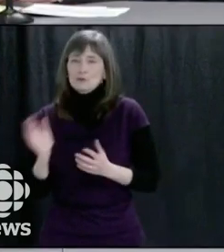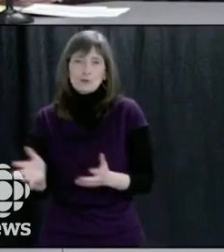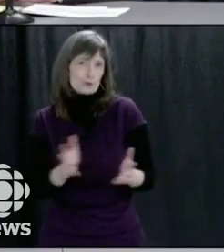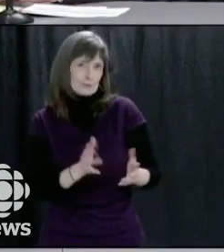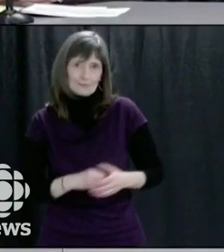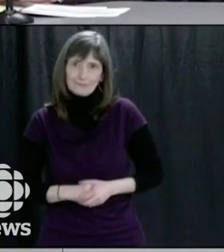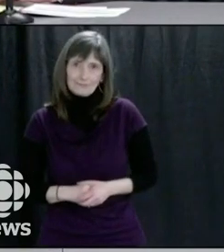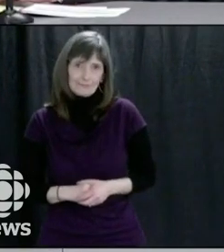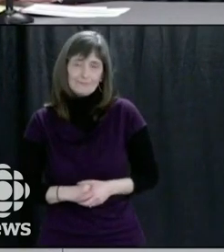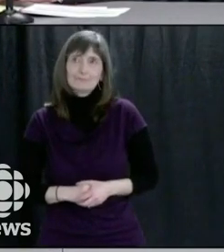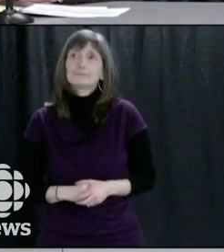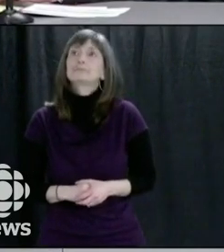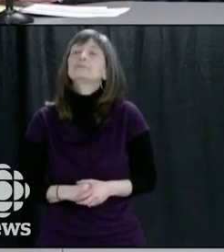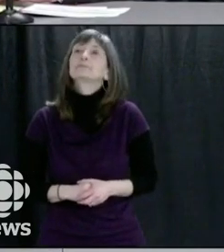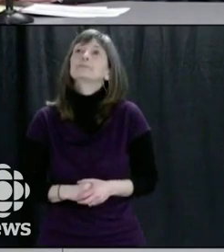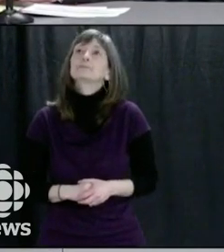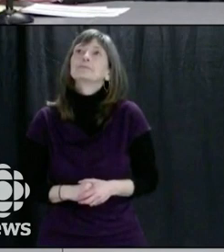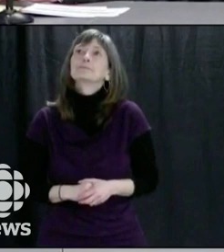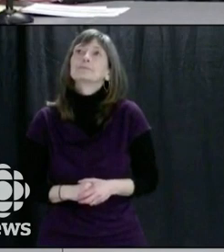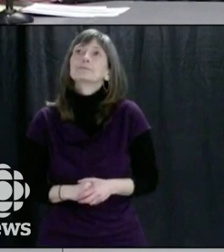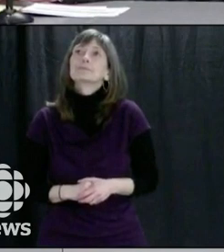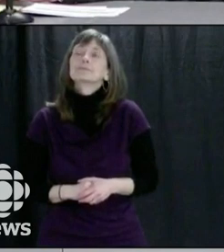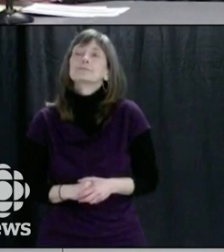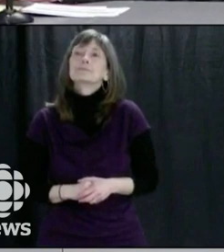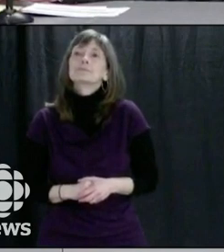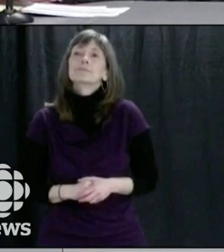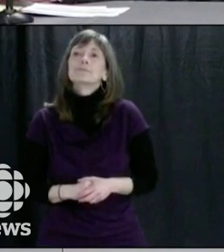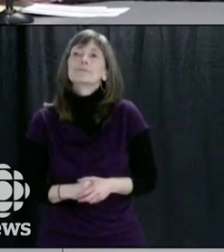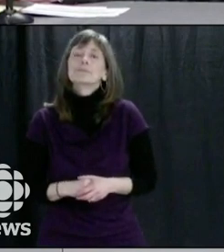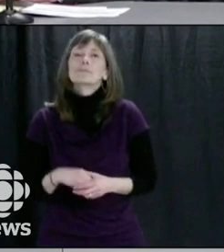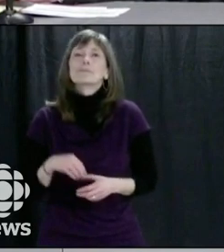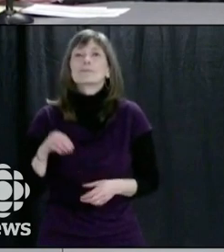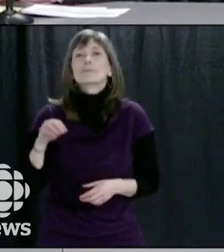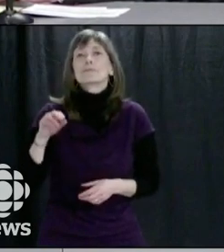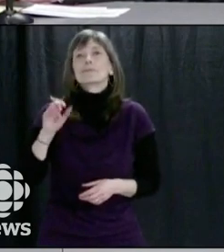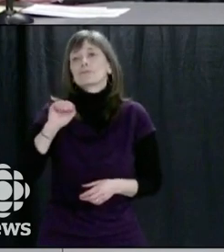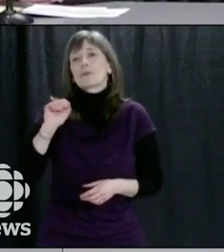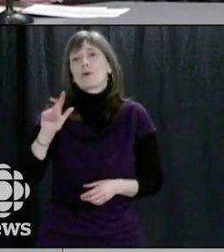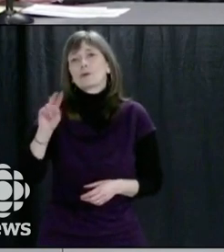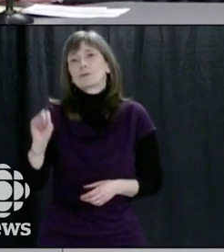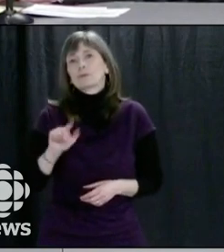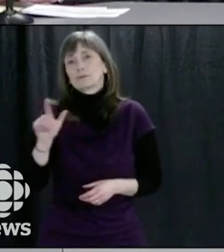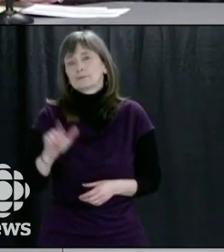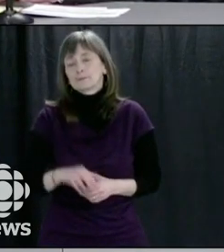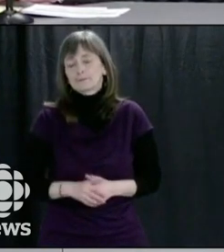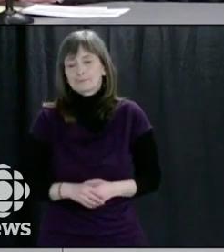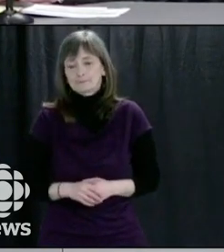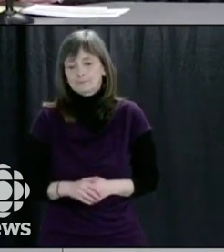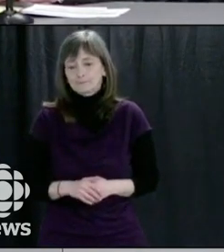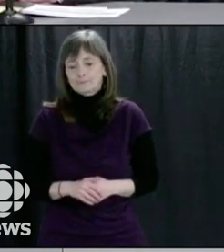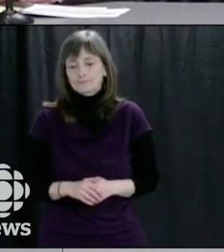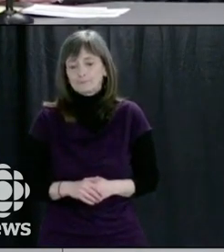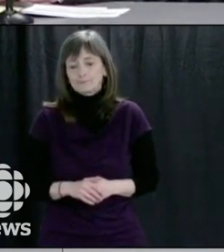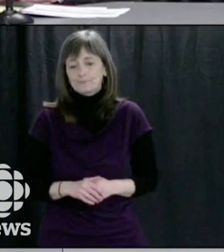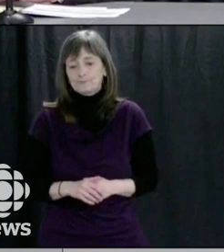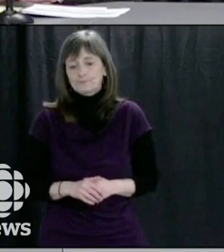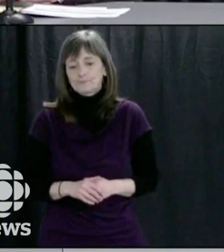I do believe we have time for another round of questioning, and we'll start with Elizabeth Whitten of All Newfoundland Labrador.